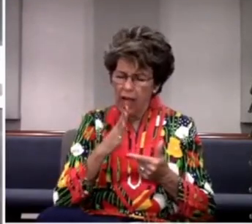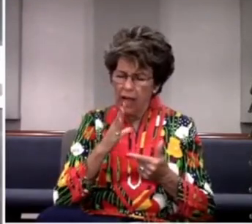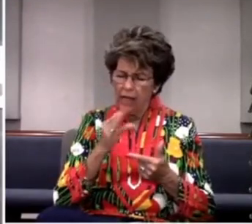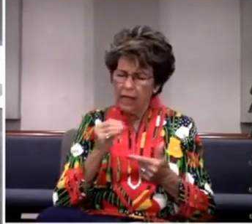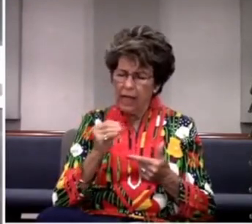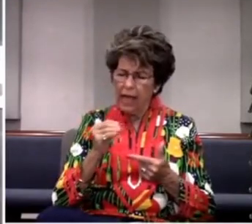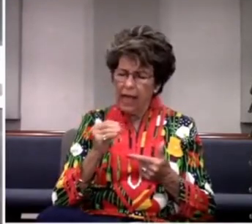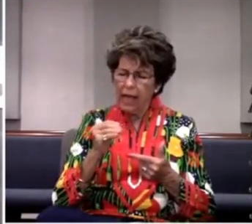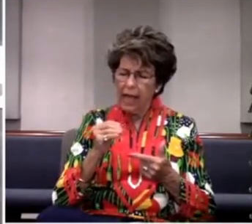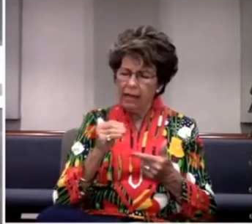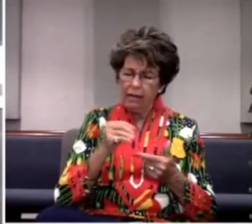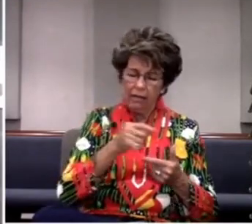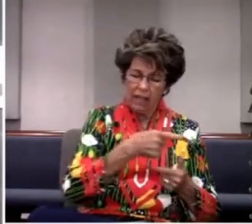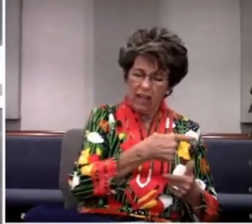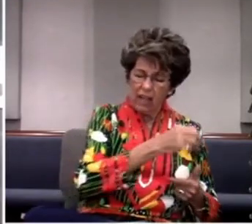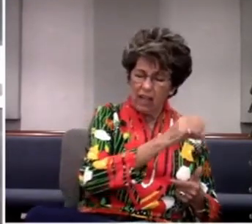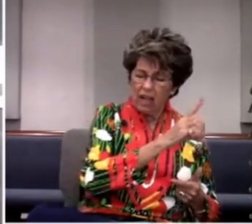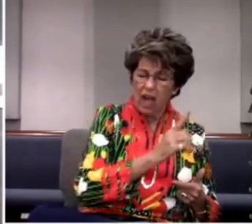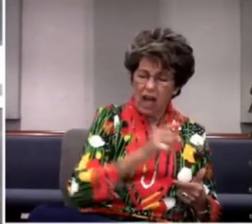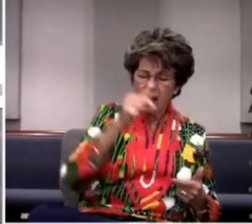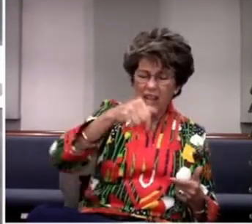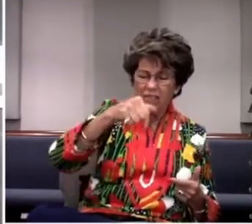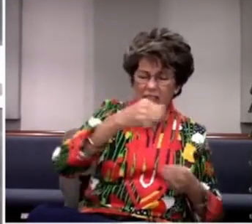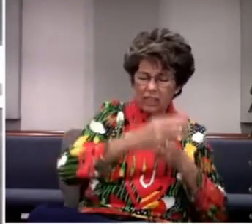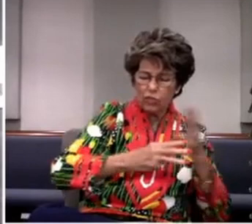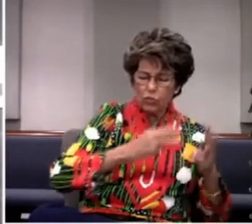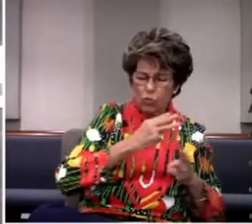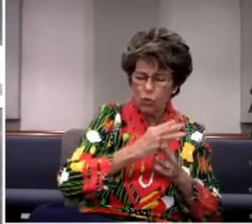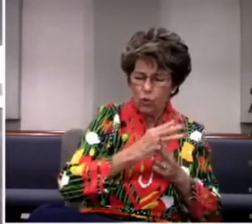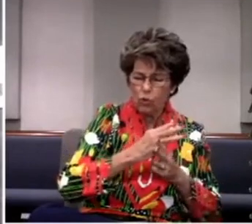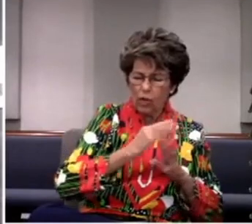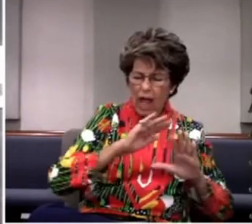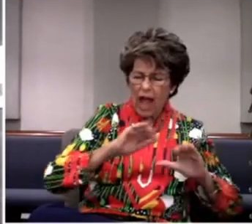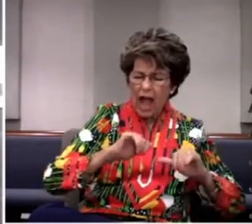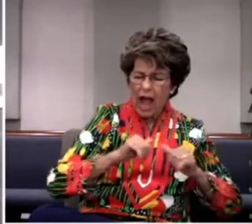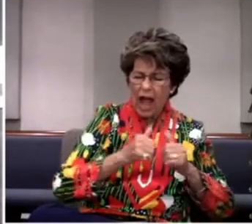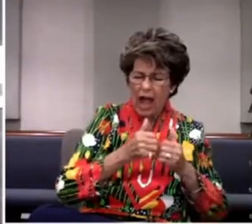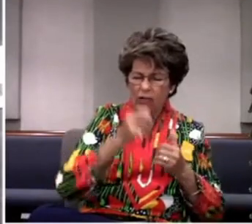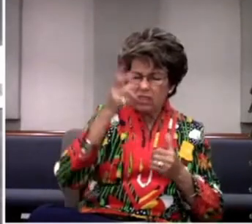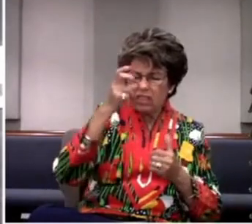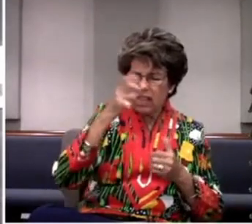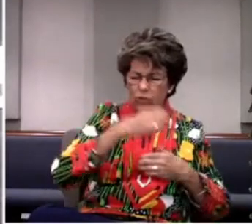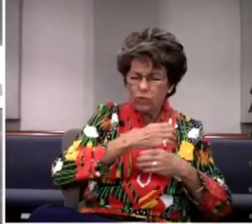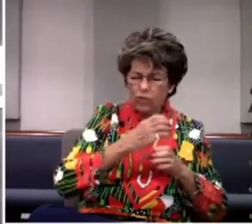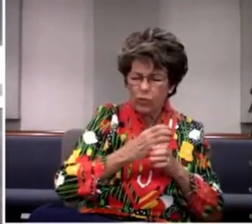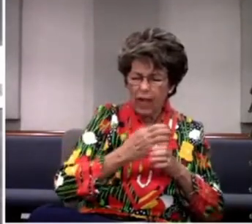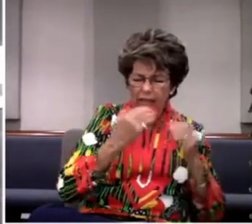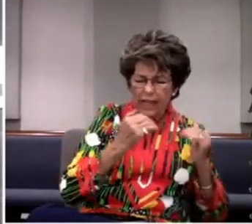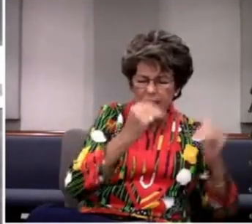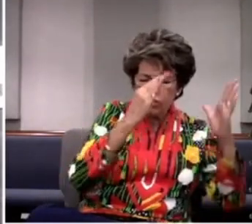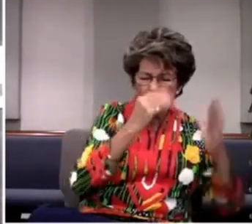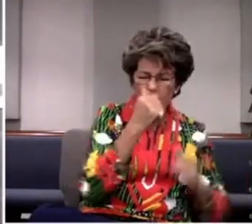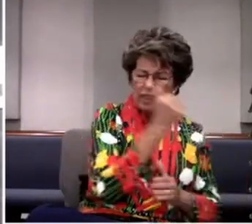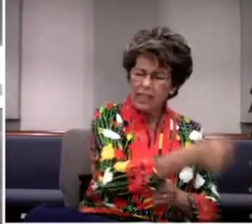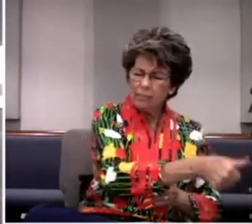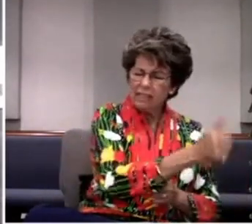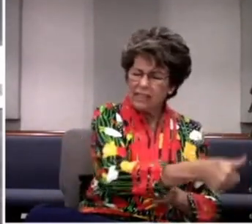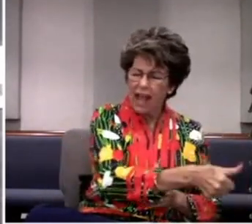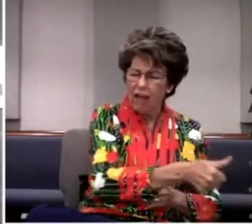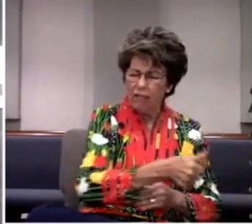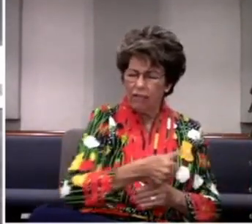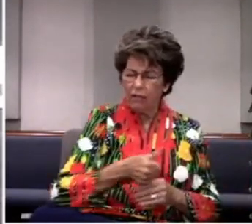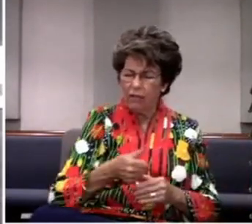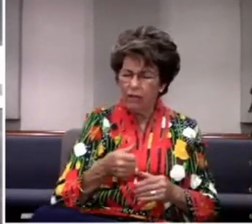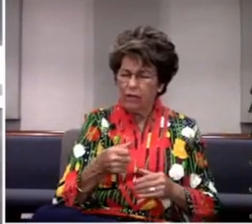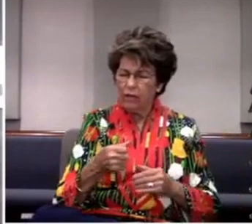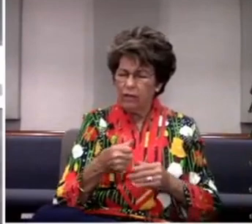world. Tell me you understand that you can see how Satan was created an angel, how he exalted himself, how God cast him out, how he came into the world. Tell me you see